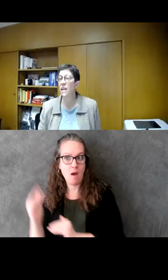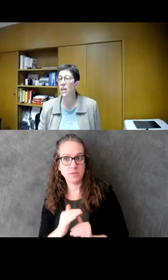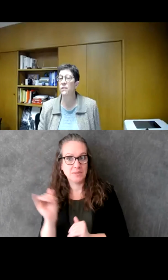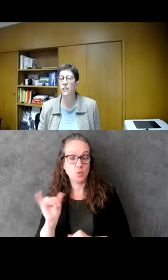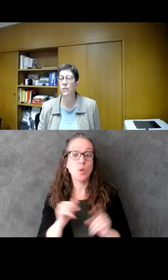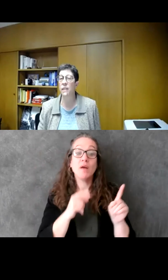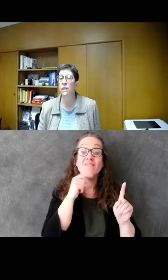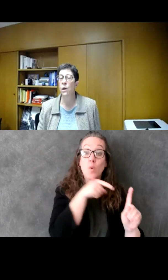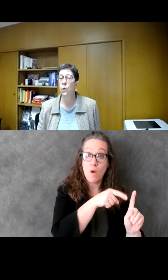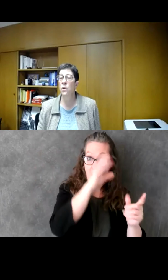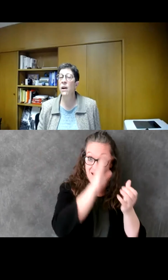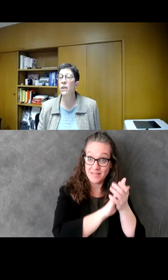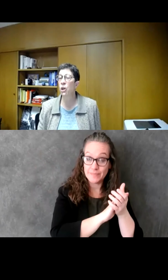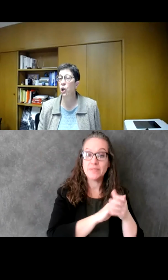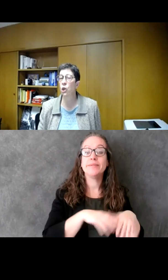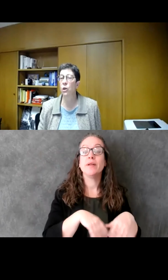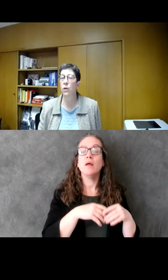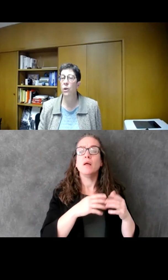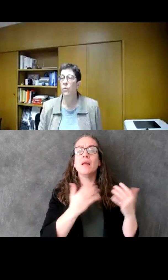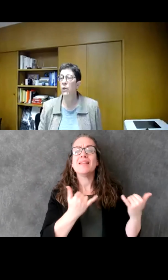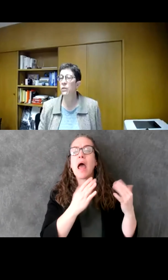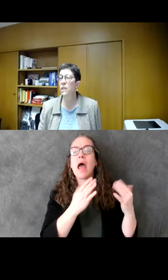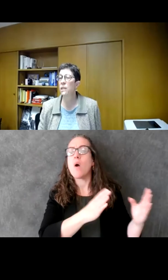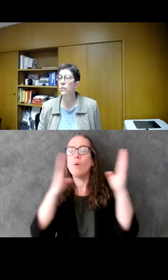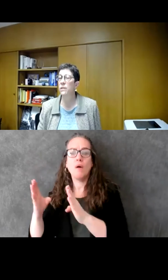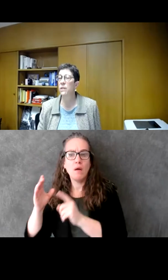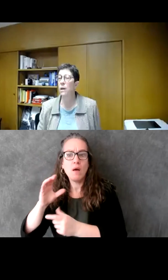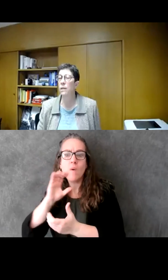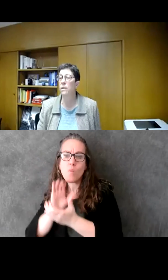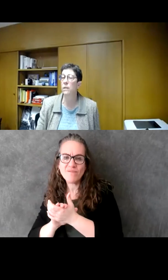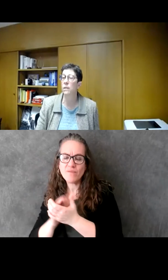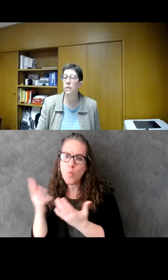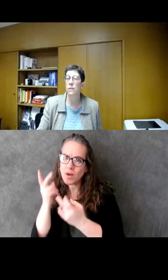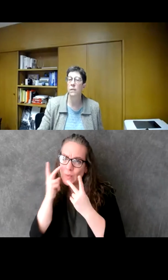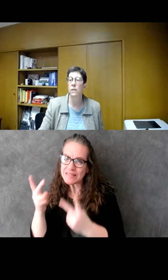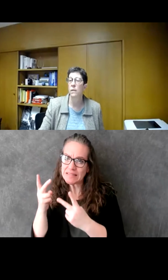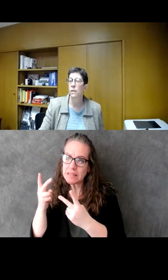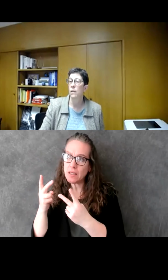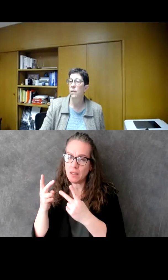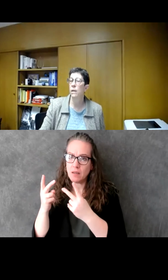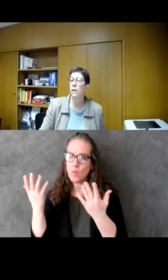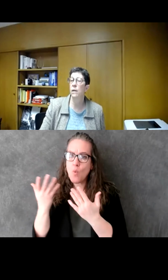resistance to care, his physical needs. What about in her? What are you seeing in the trusted other